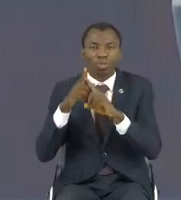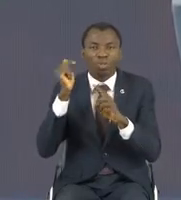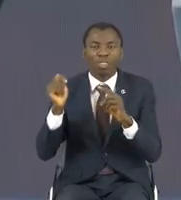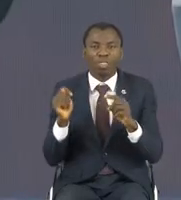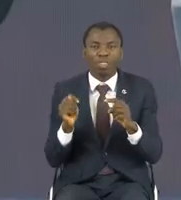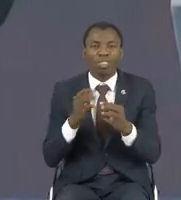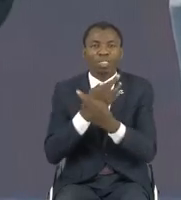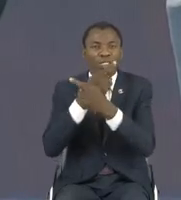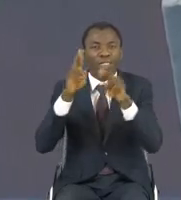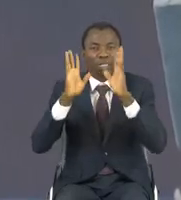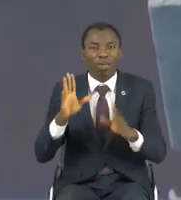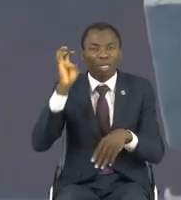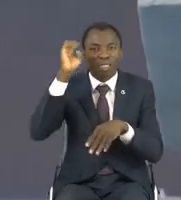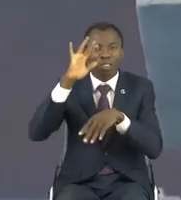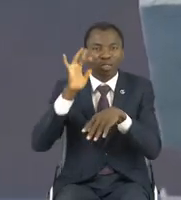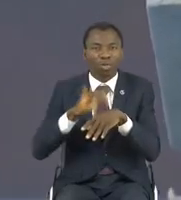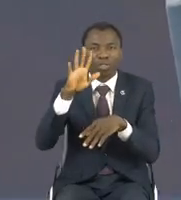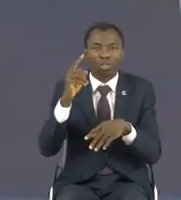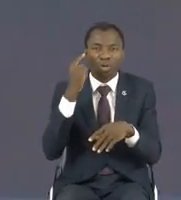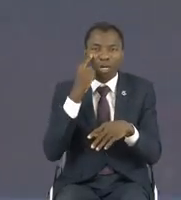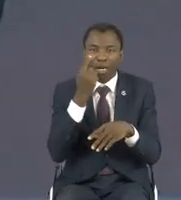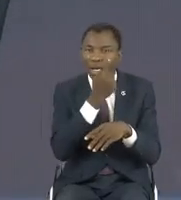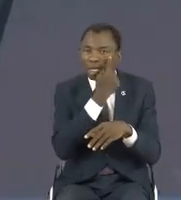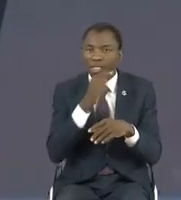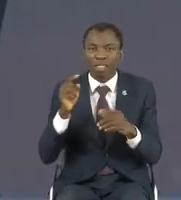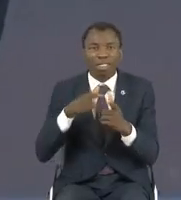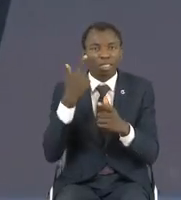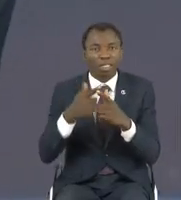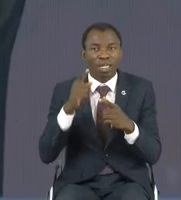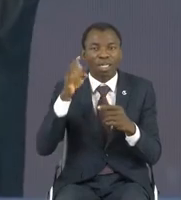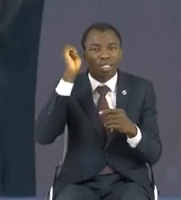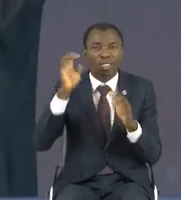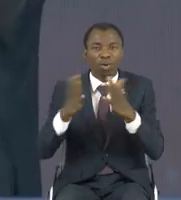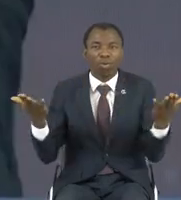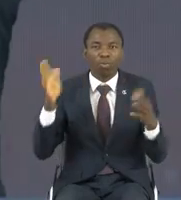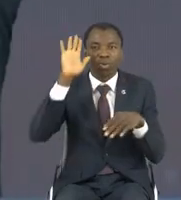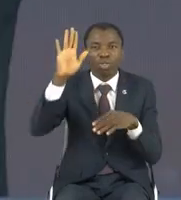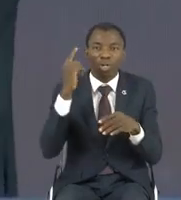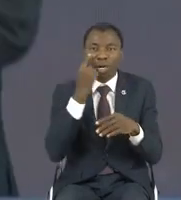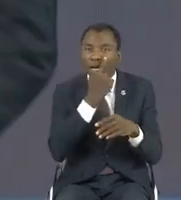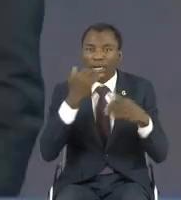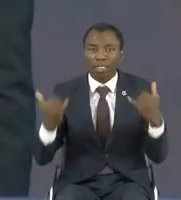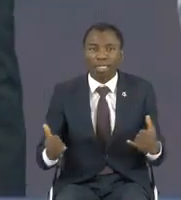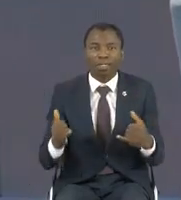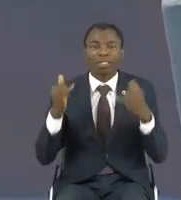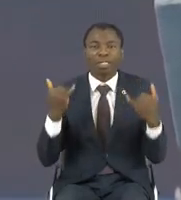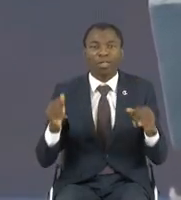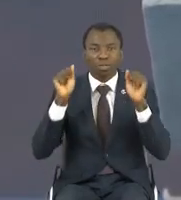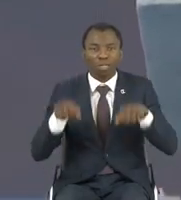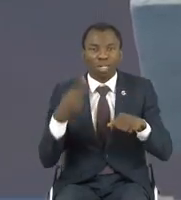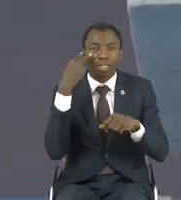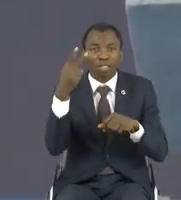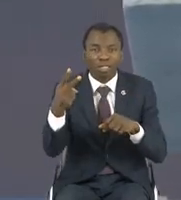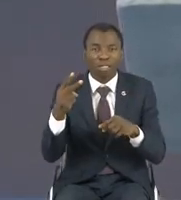he touches your eyesight, and he opens your eyes. Now you can see. First of